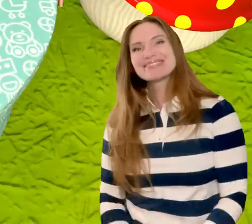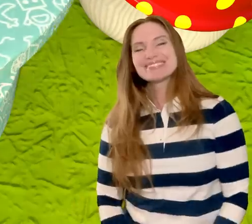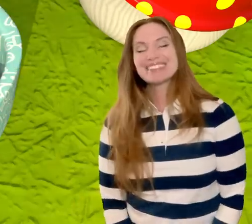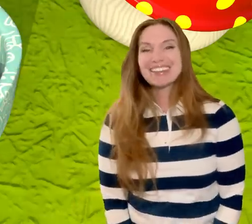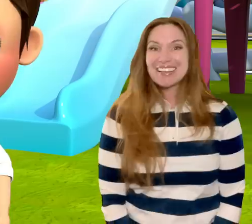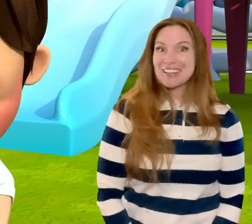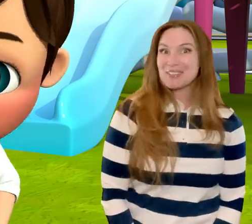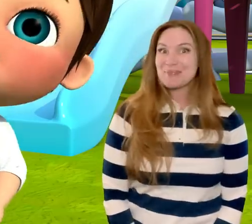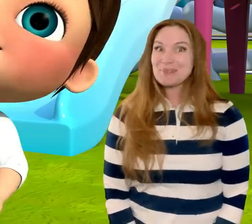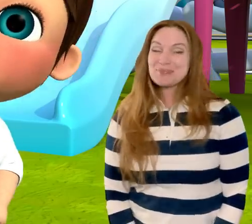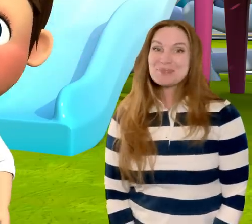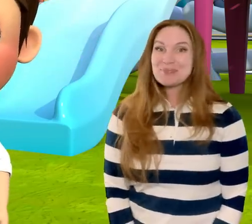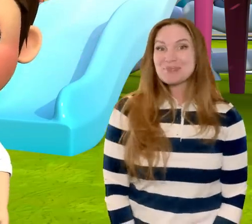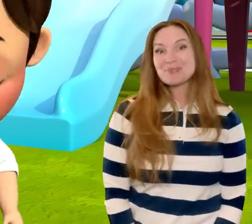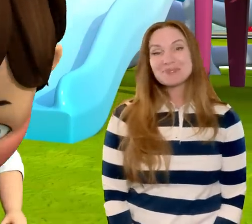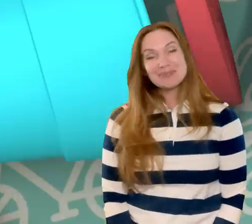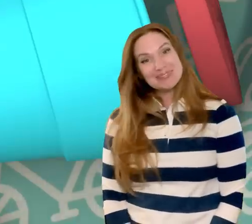thank you